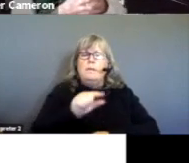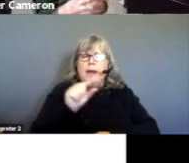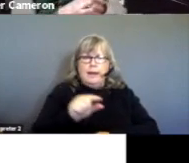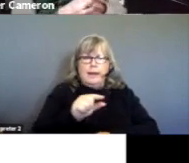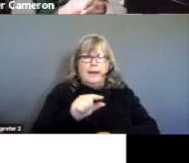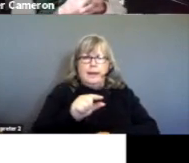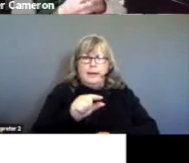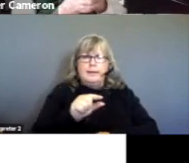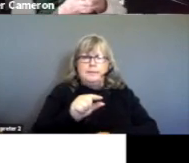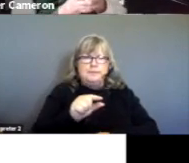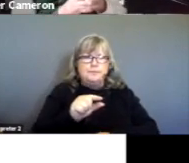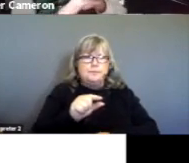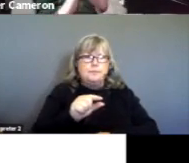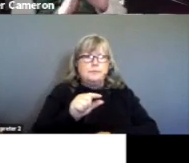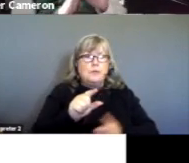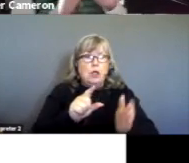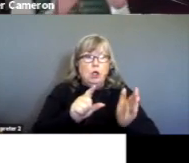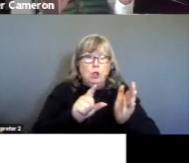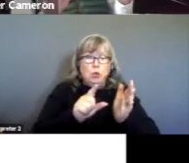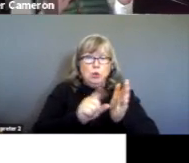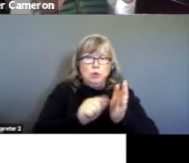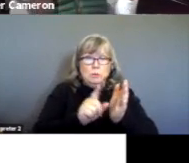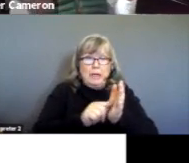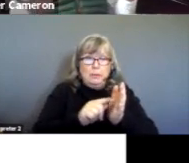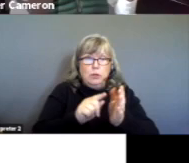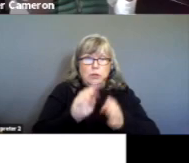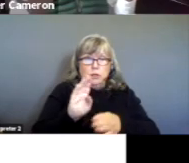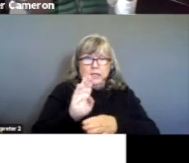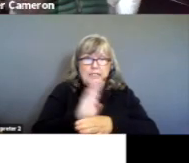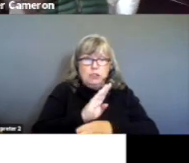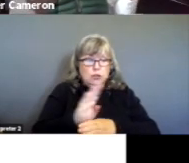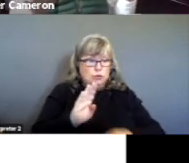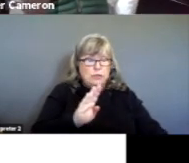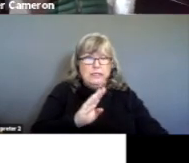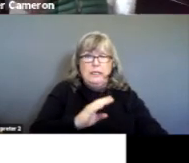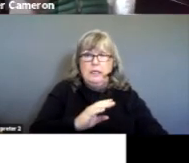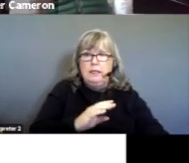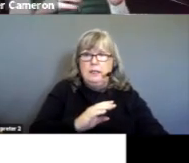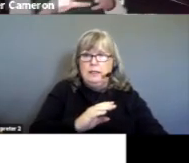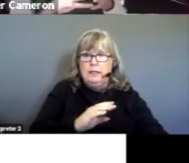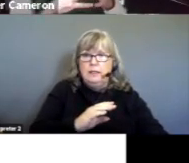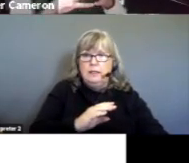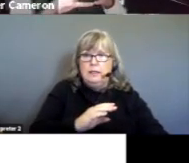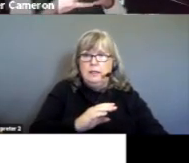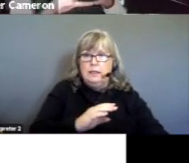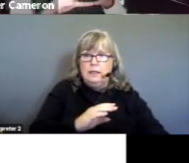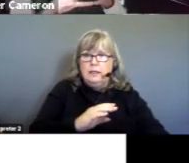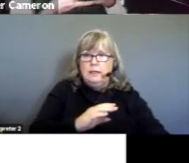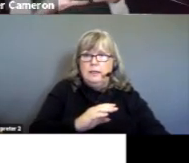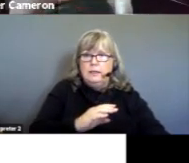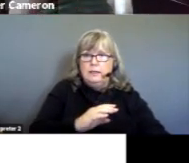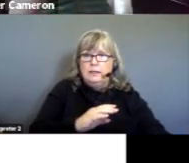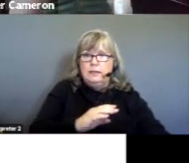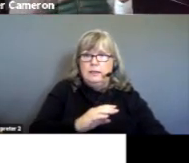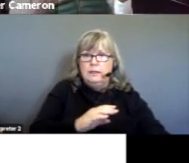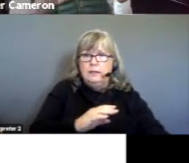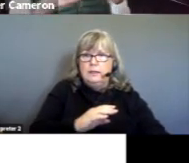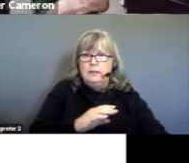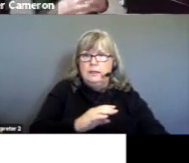the newspaper industry has been, all over Canada, all over the world, has been really affected